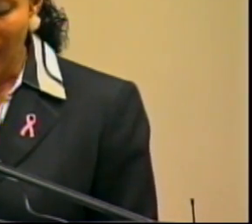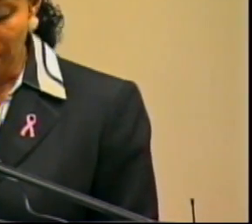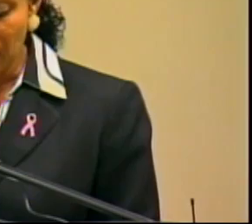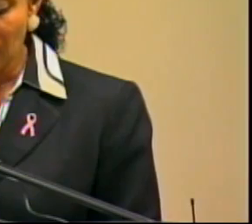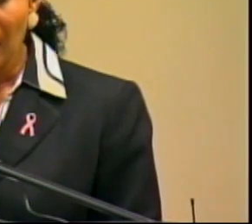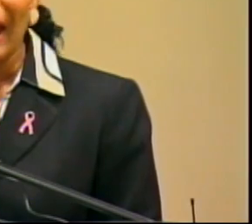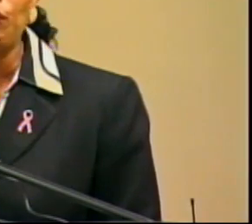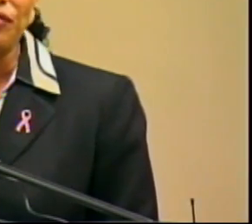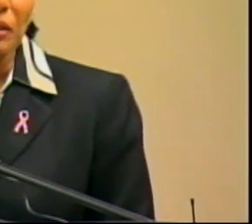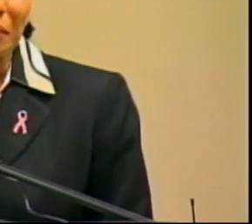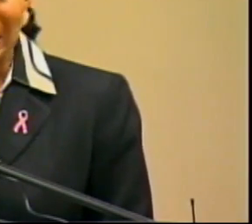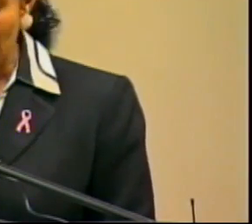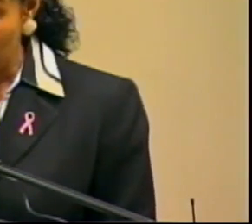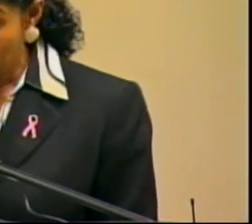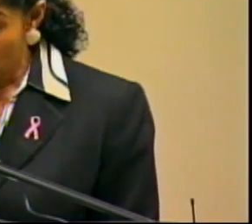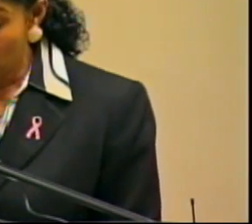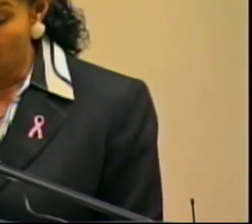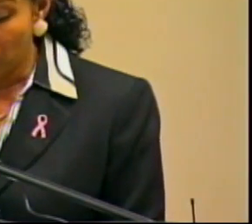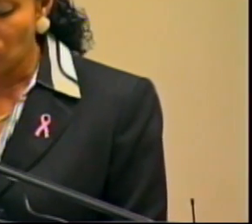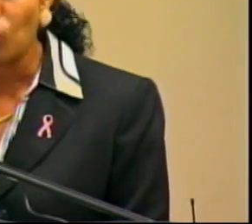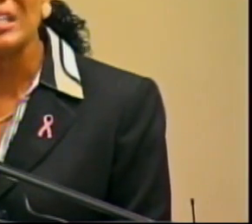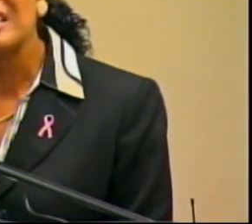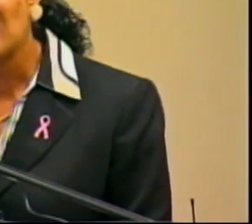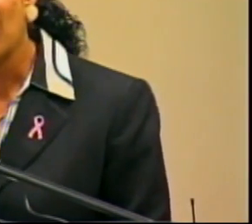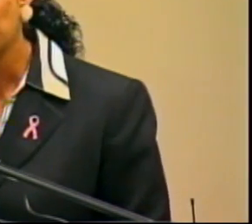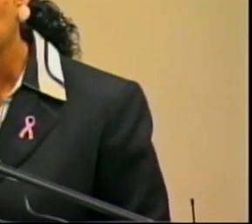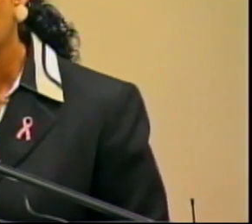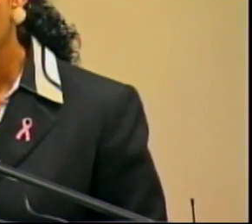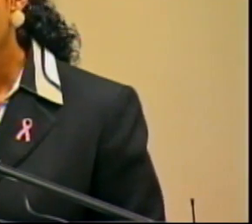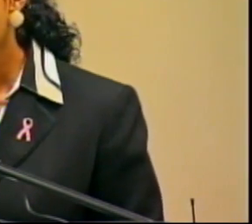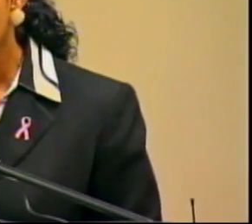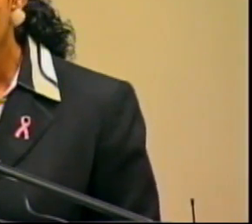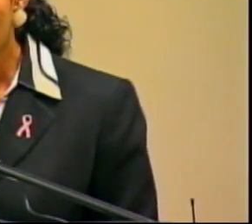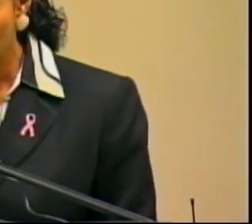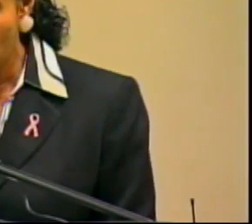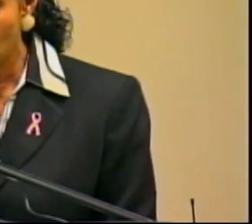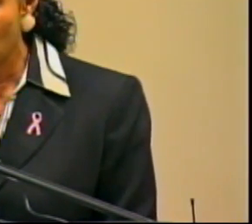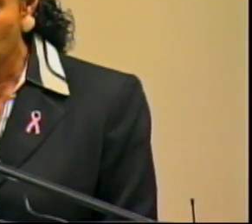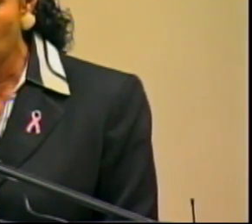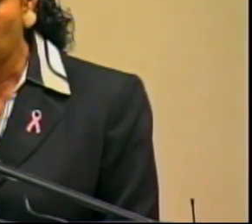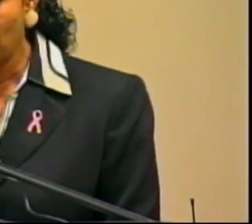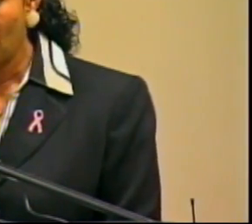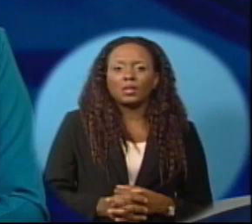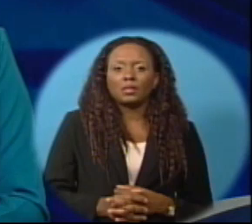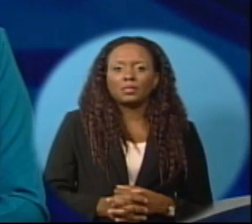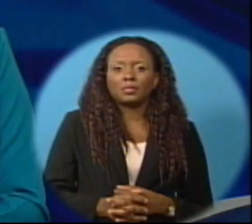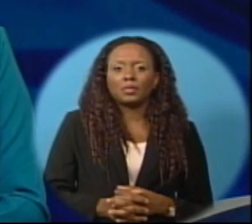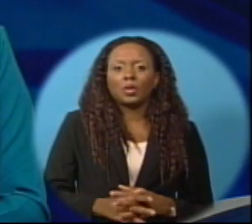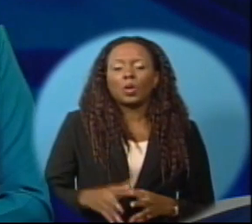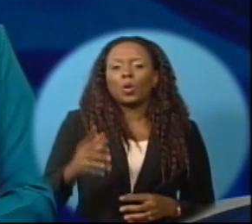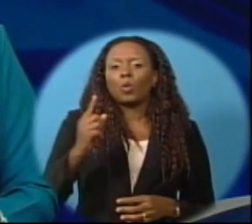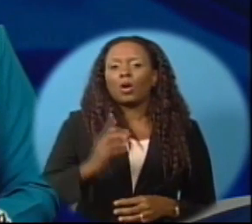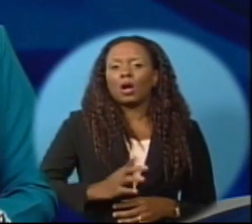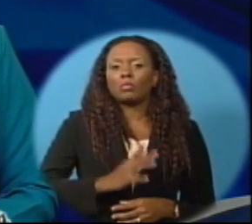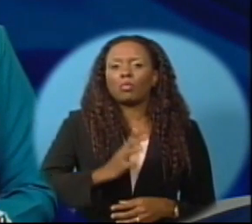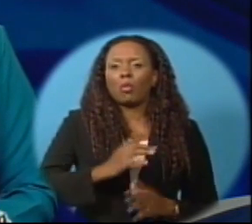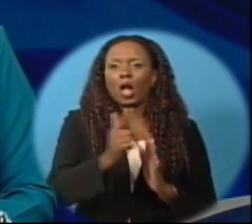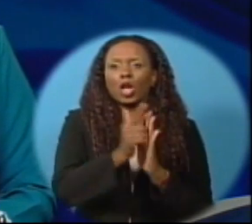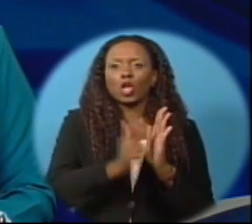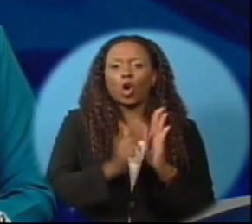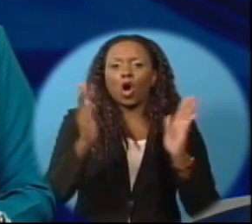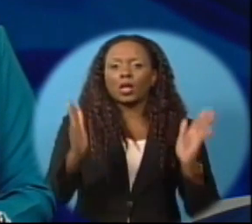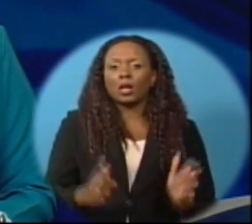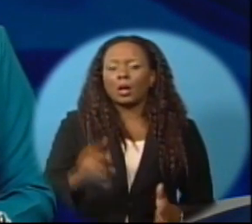our efforts and we've submitted 11 reports, we still have some 13 reports overdue. A prominent